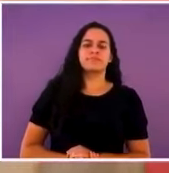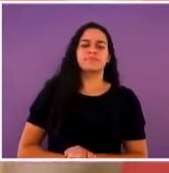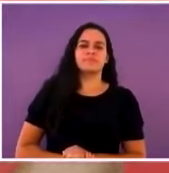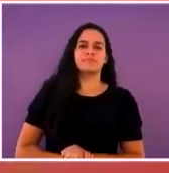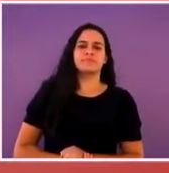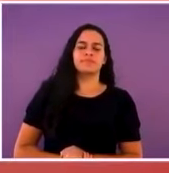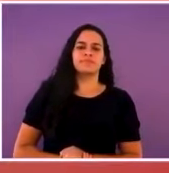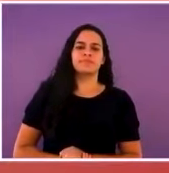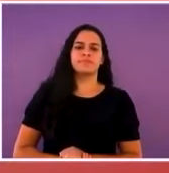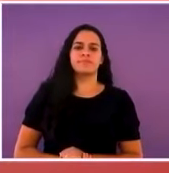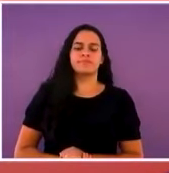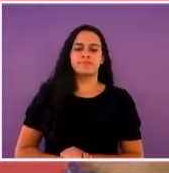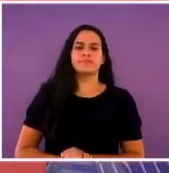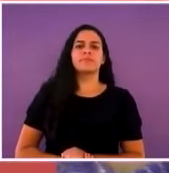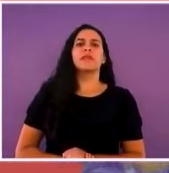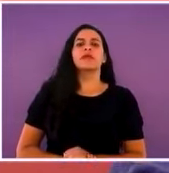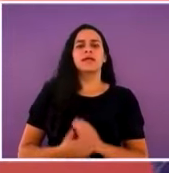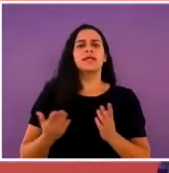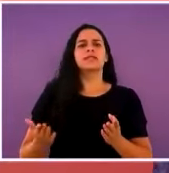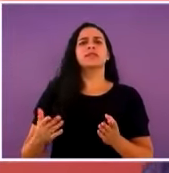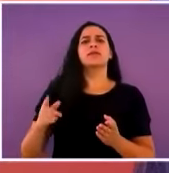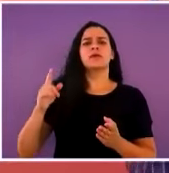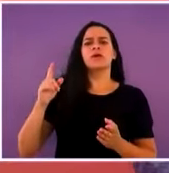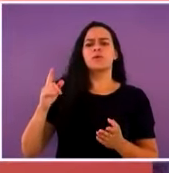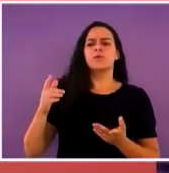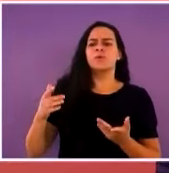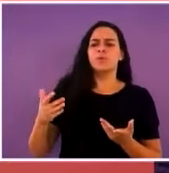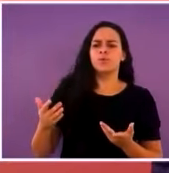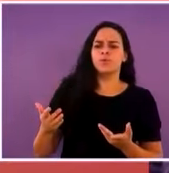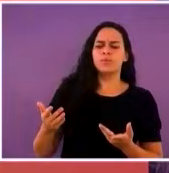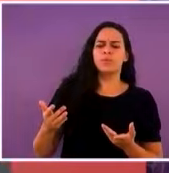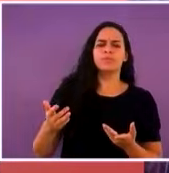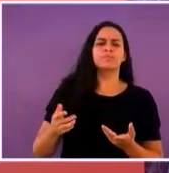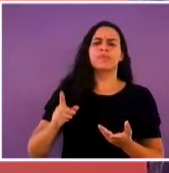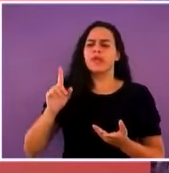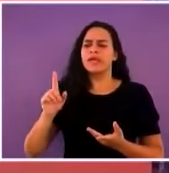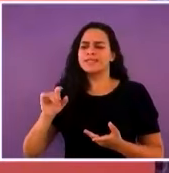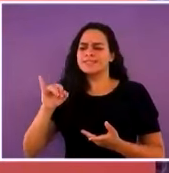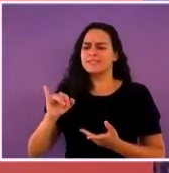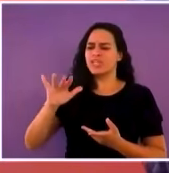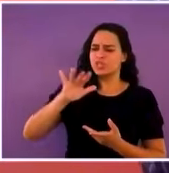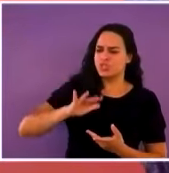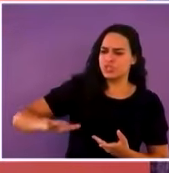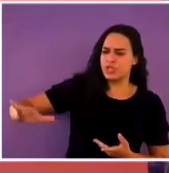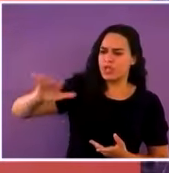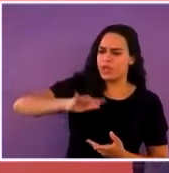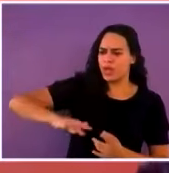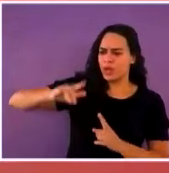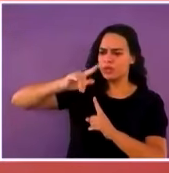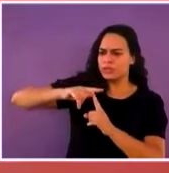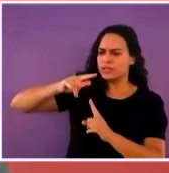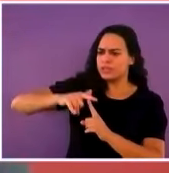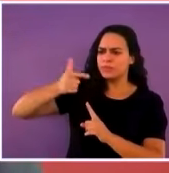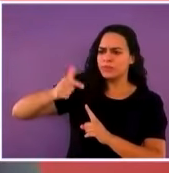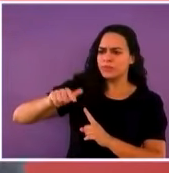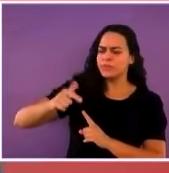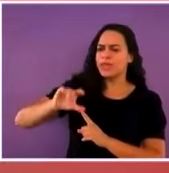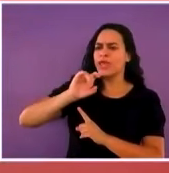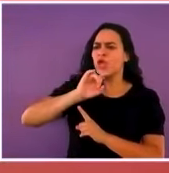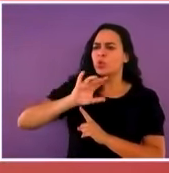appeal to everybody in the world. Essa figura, esse ser genérico que todas as pessoas